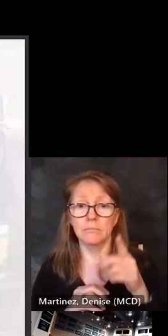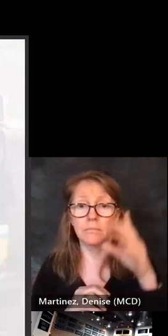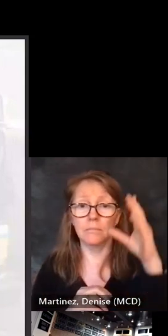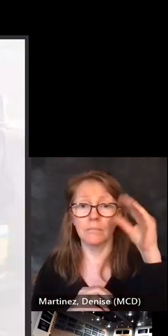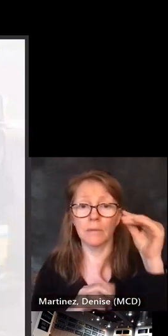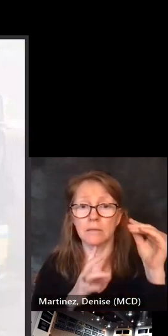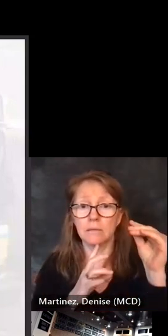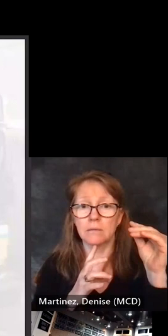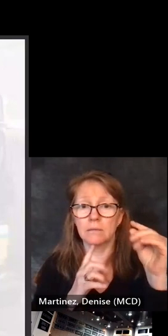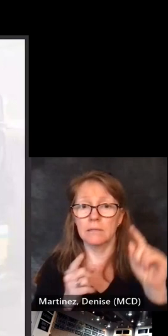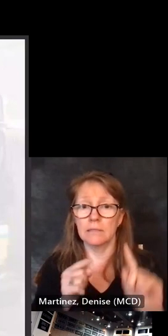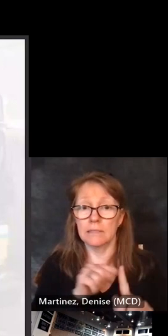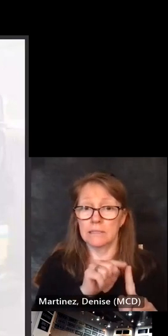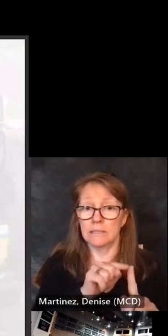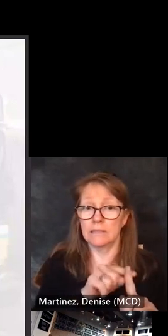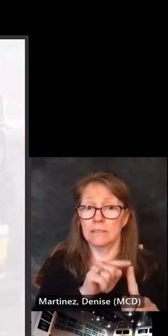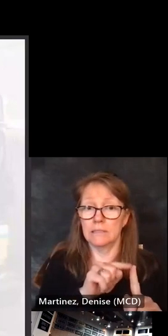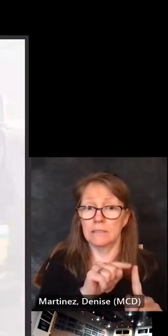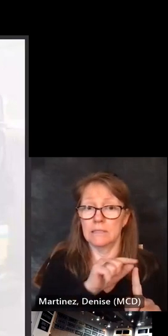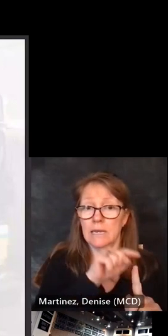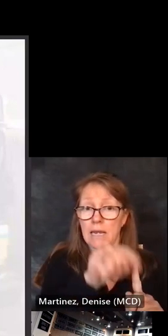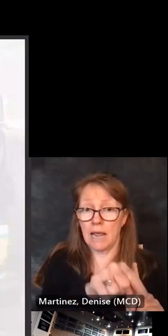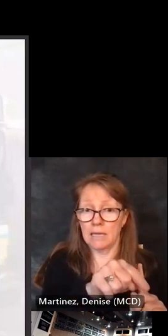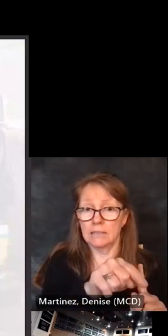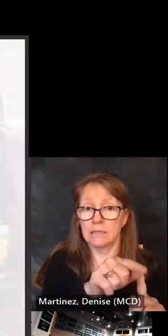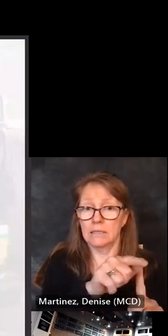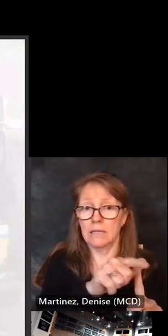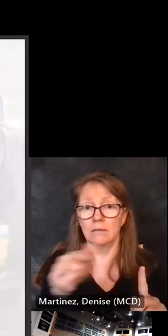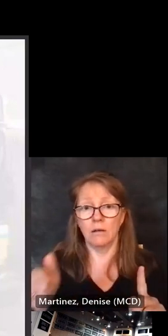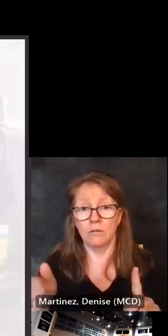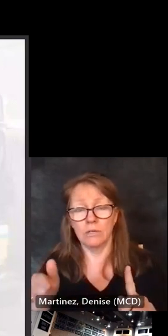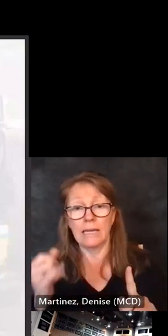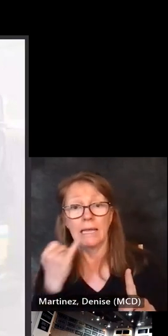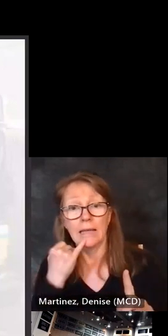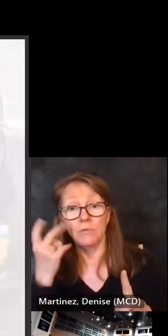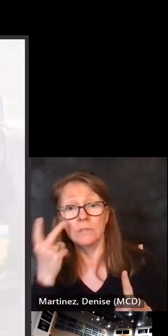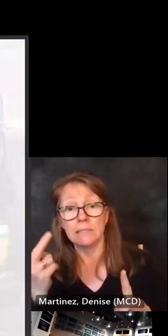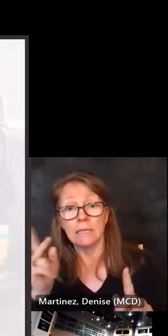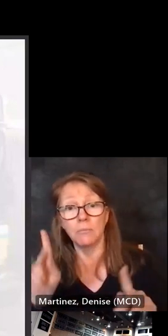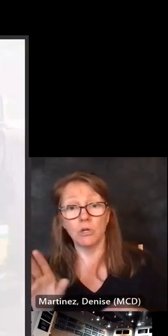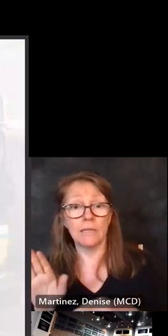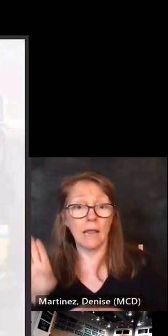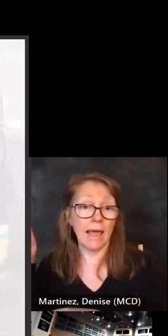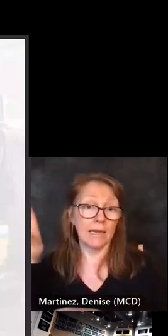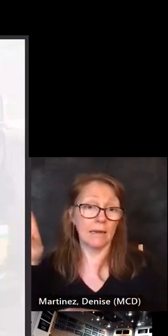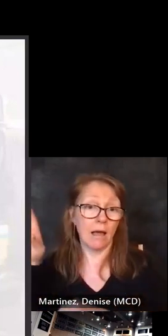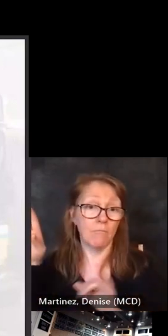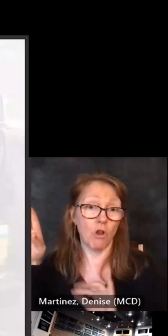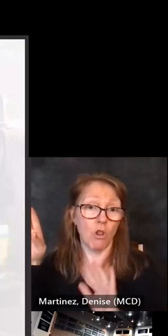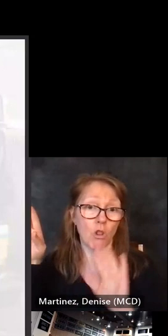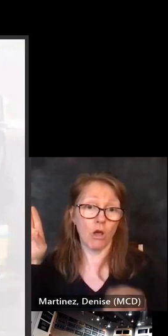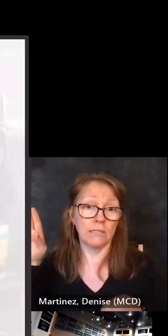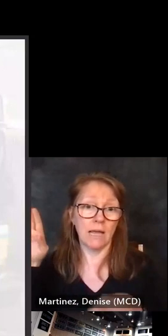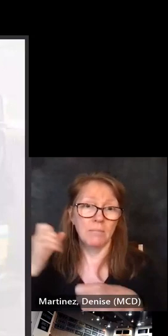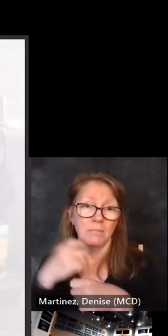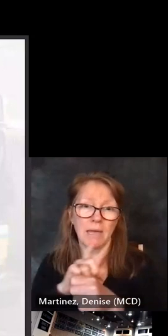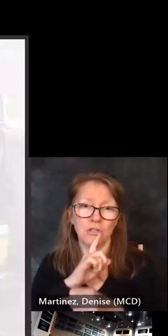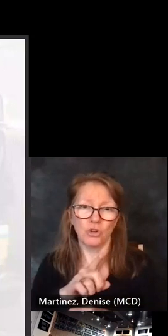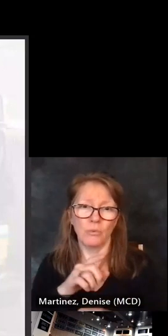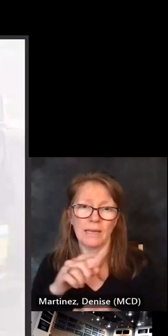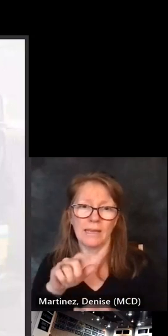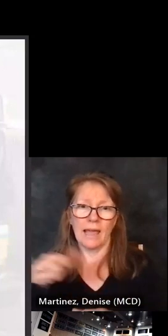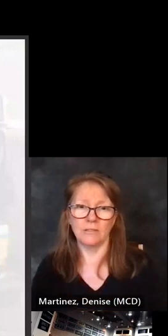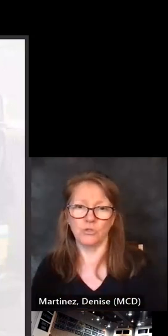that great. That aisle, so we'll alternate. But if you see someone who's had their hands up for a long time, you want to make sure we get to just let us know, but we'll go to the